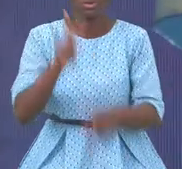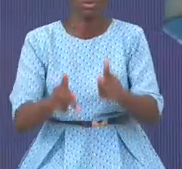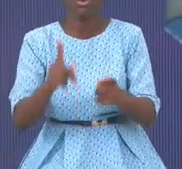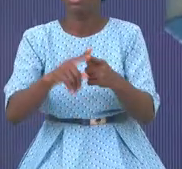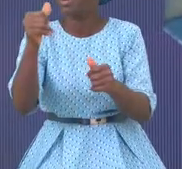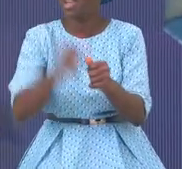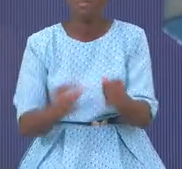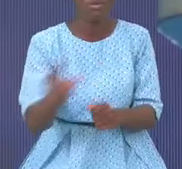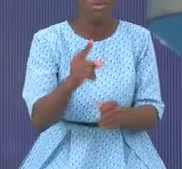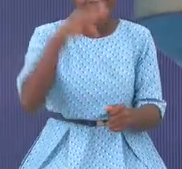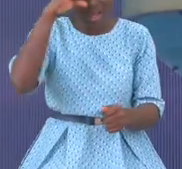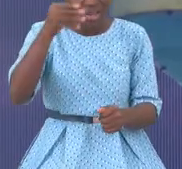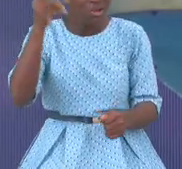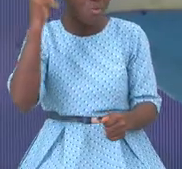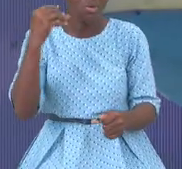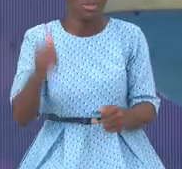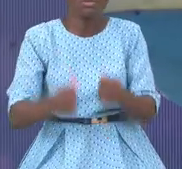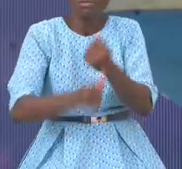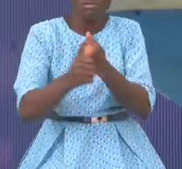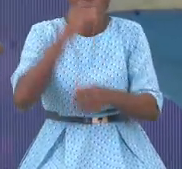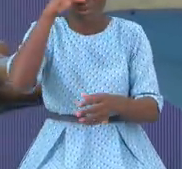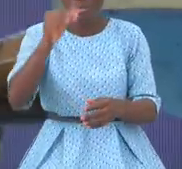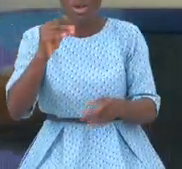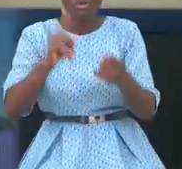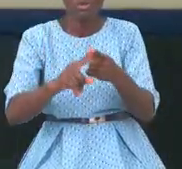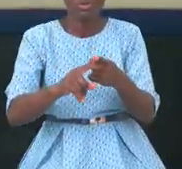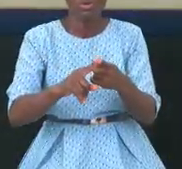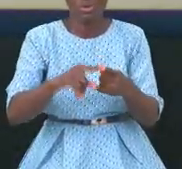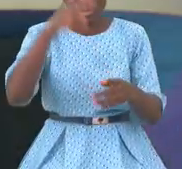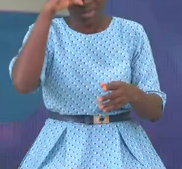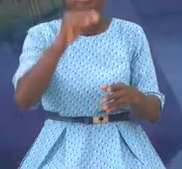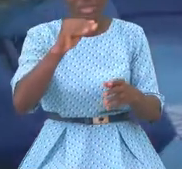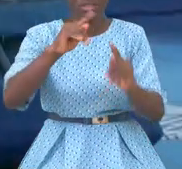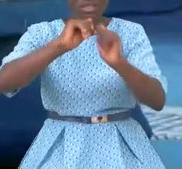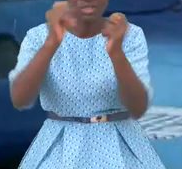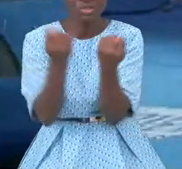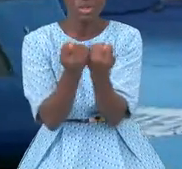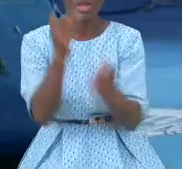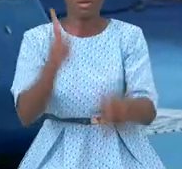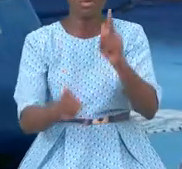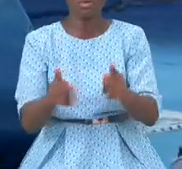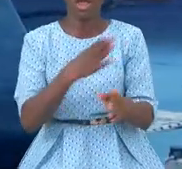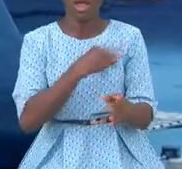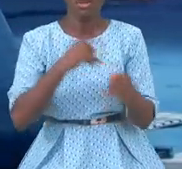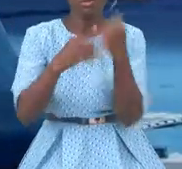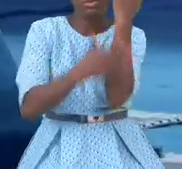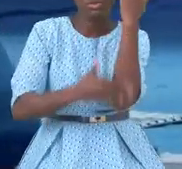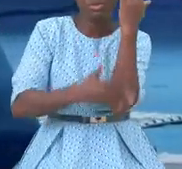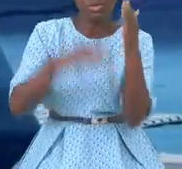he was dangerous to a countryman, he was dangerous to Jews like him who